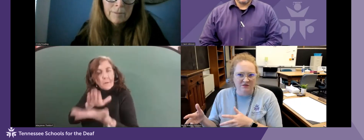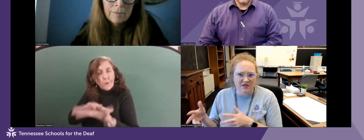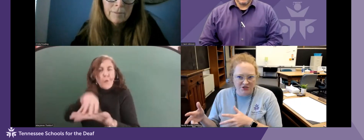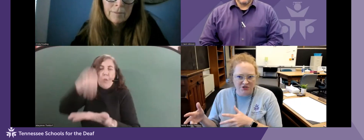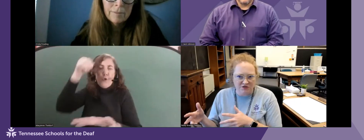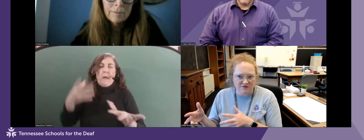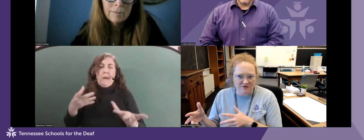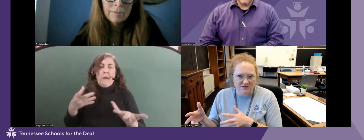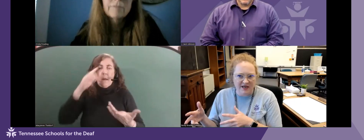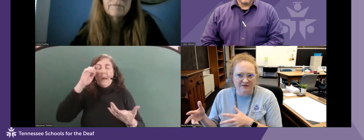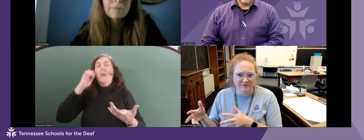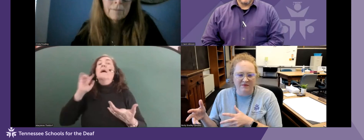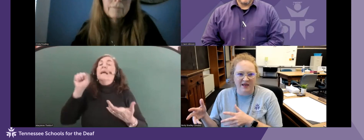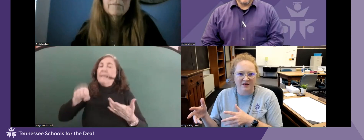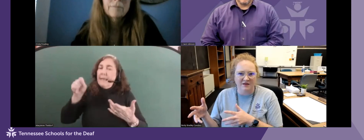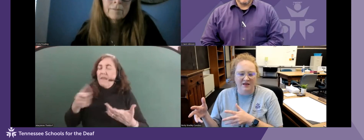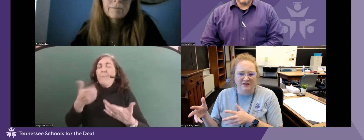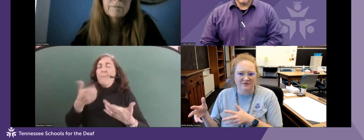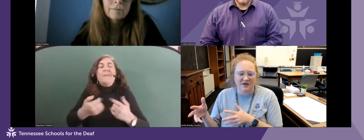instructional issues and